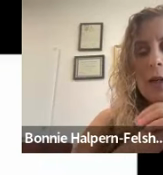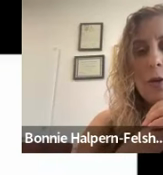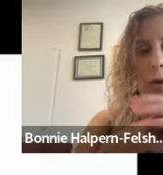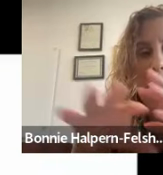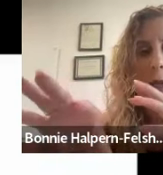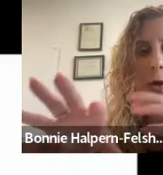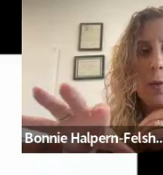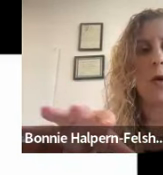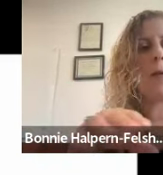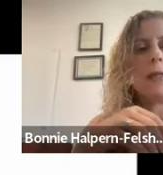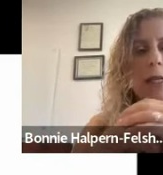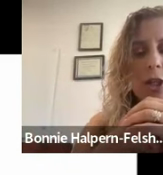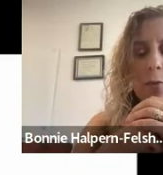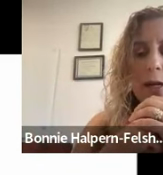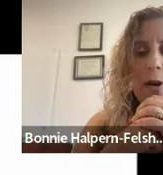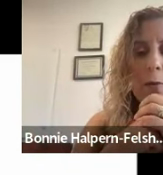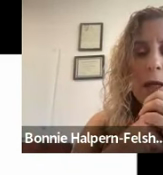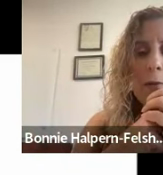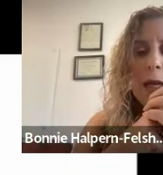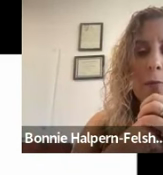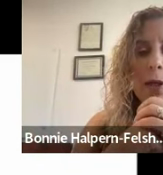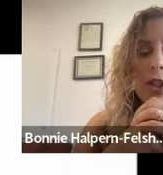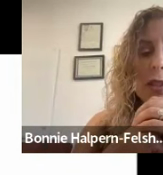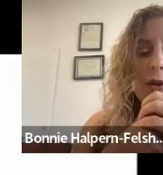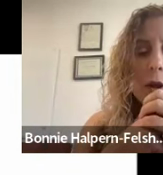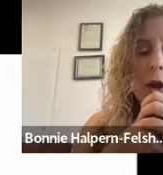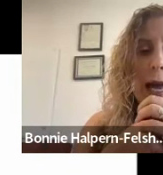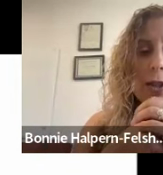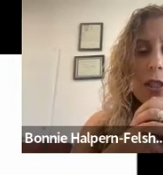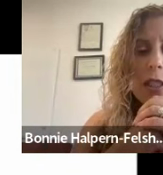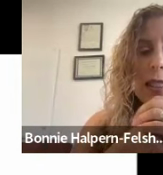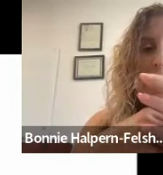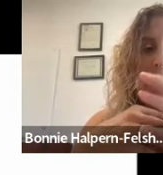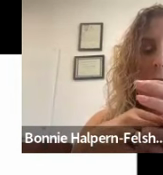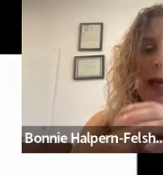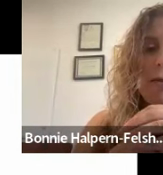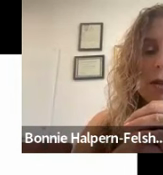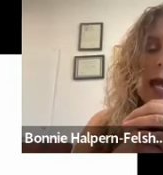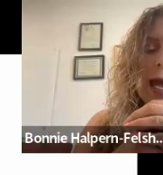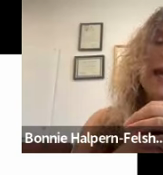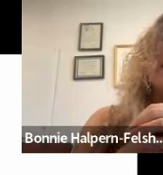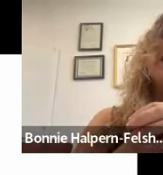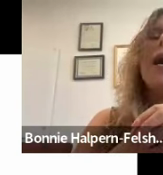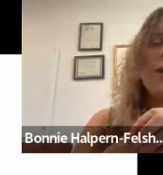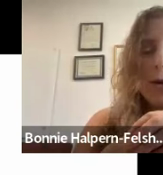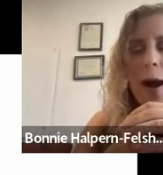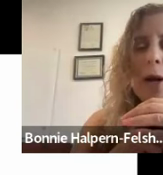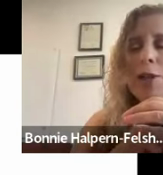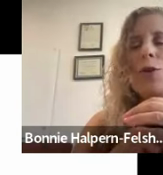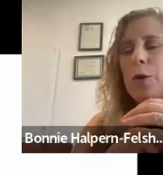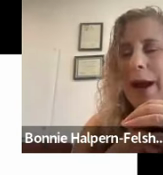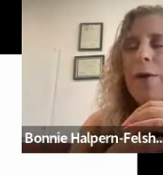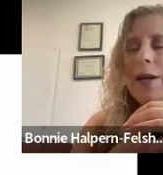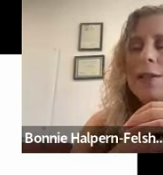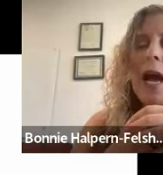that is not true. And we'll talk a little bit more about addiction and brain development in a minute. But just if you look at just the THC levels, it is not your